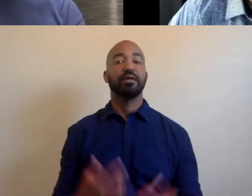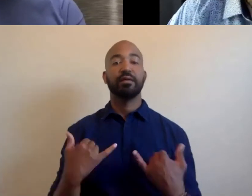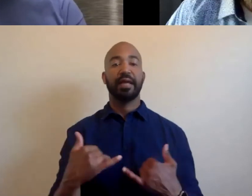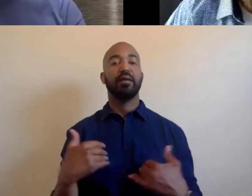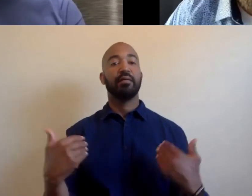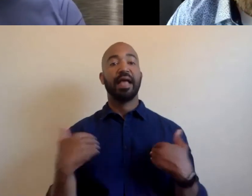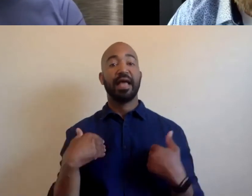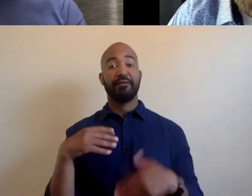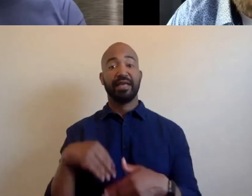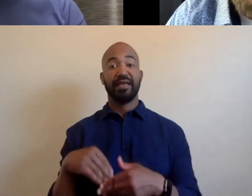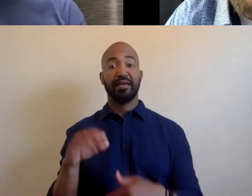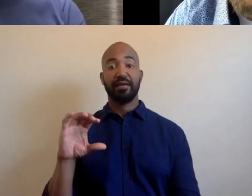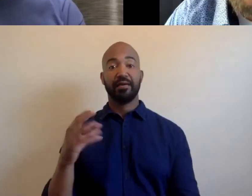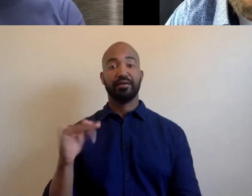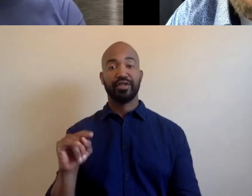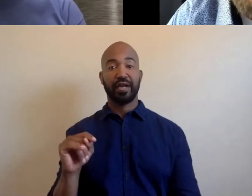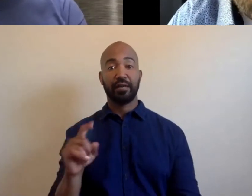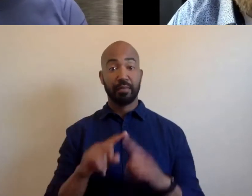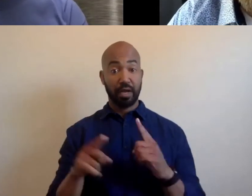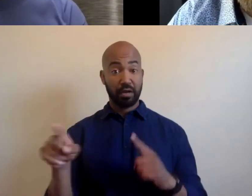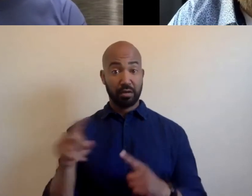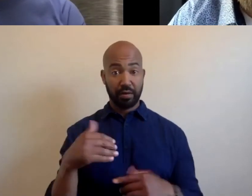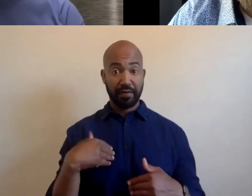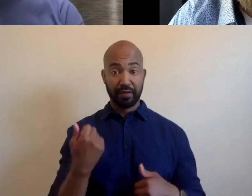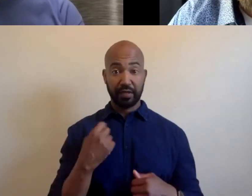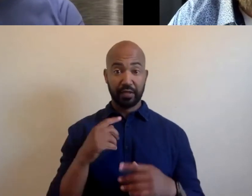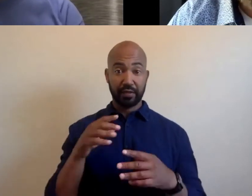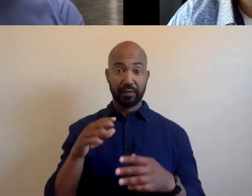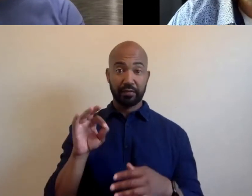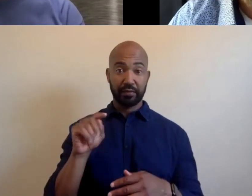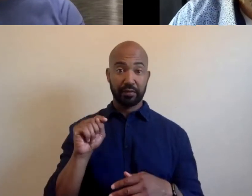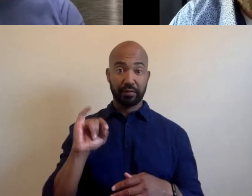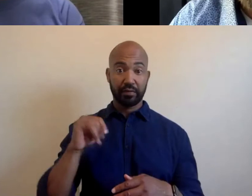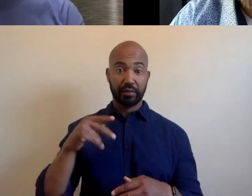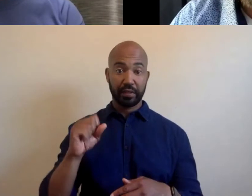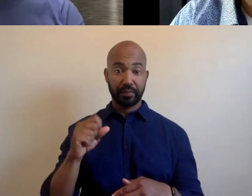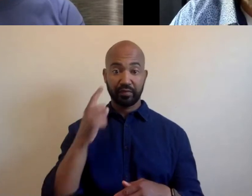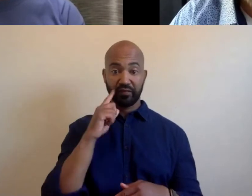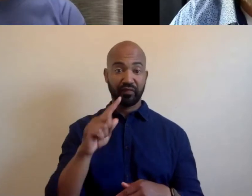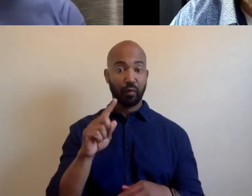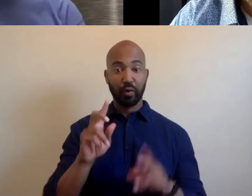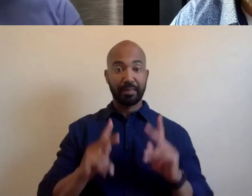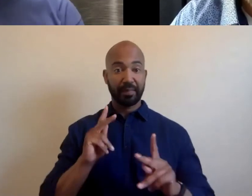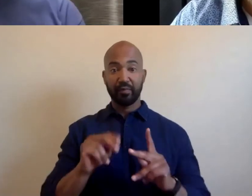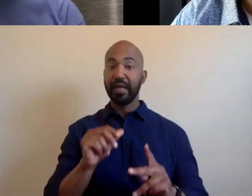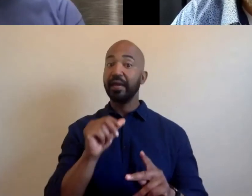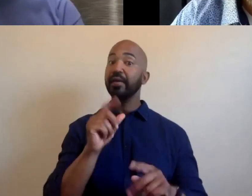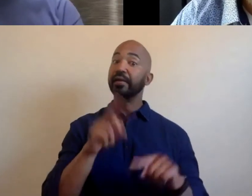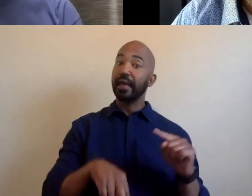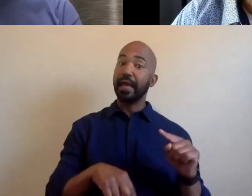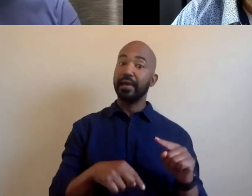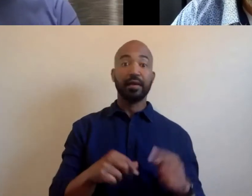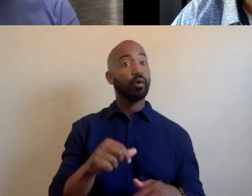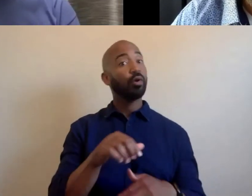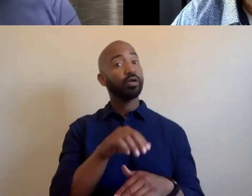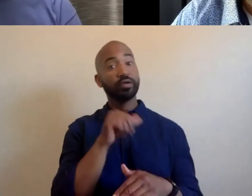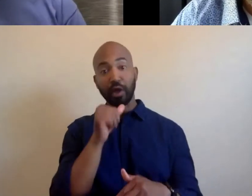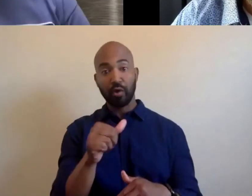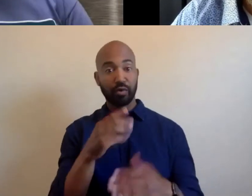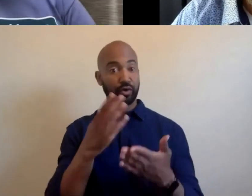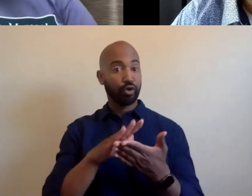time. So do you have any tips for healthier eating for people who don't or can't cook at home? Great question.